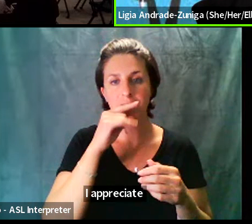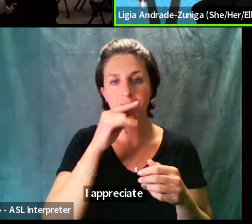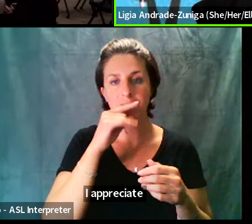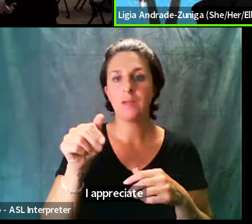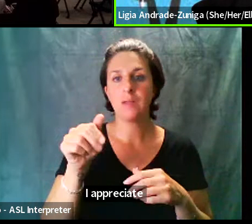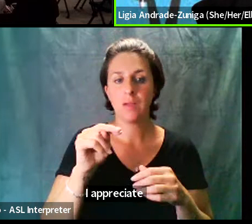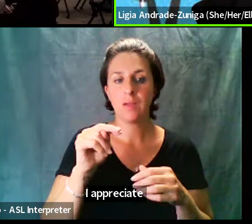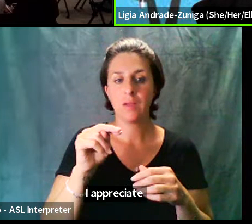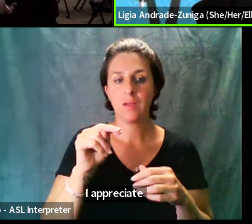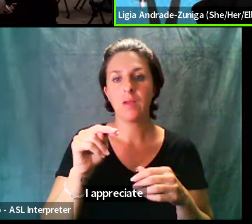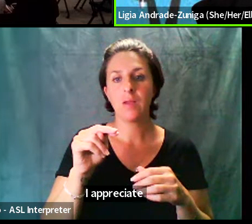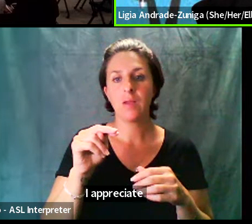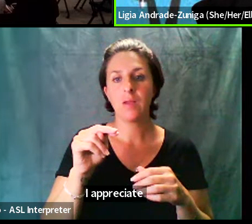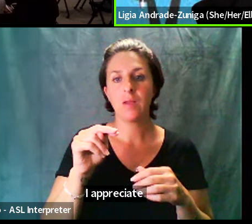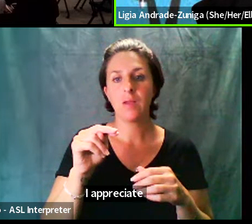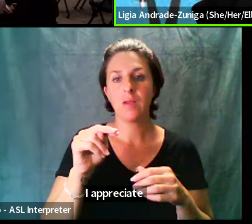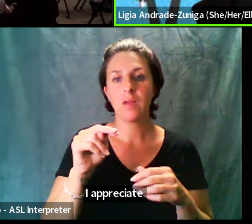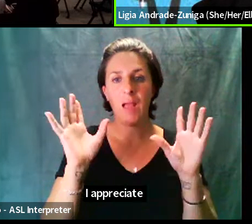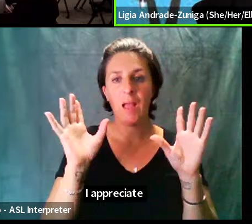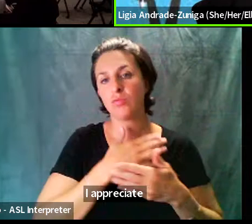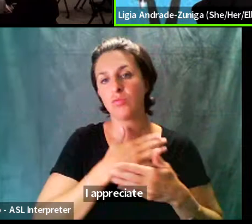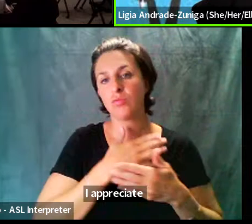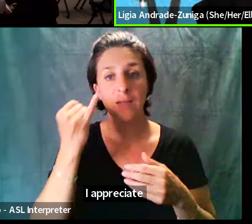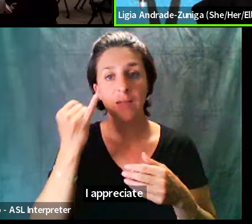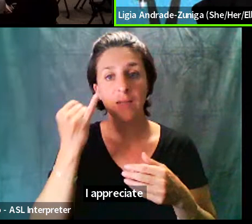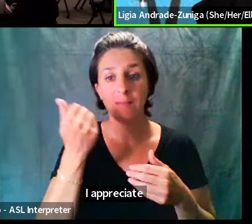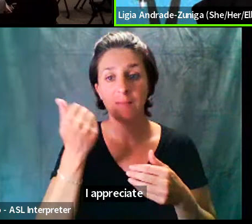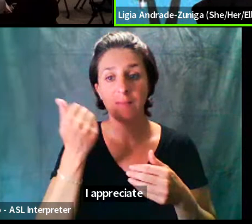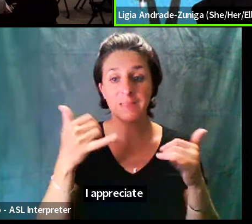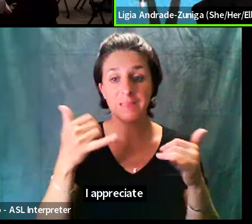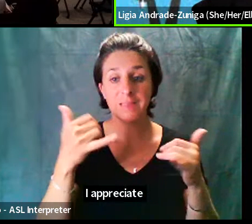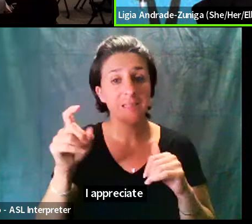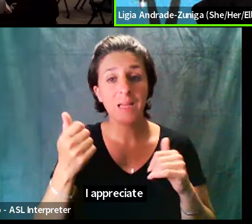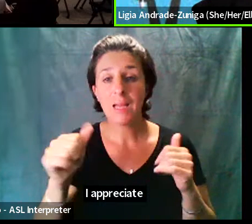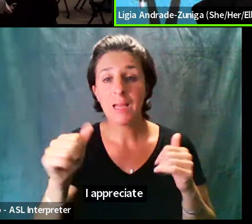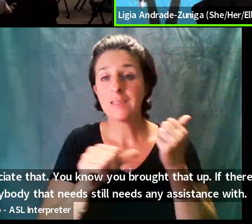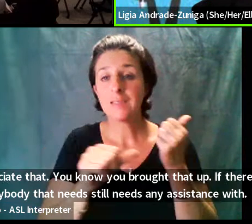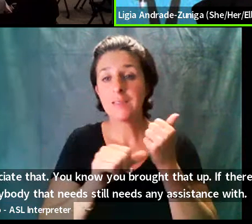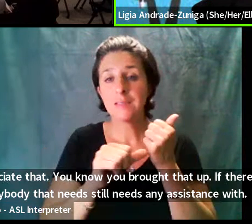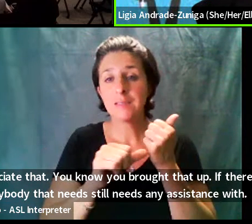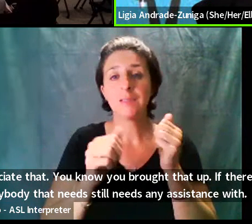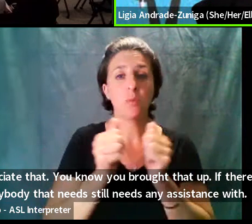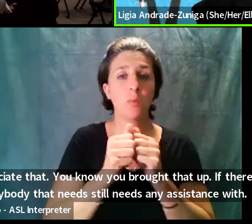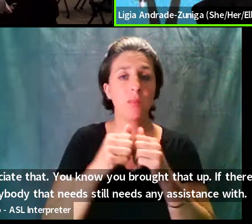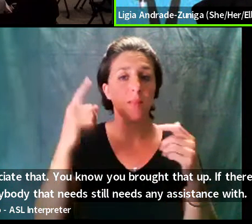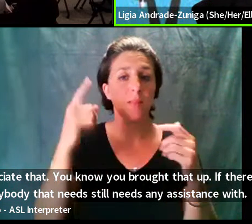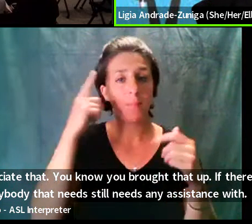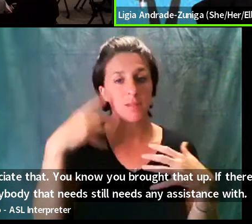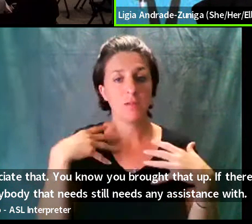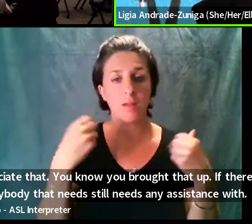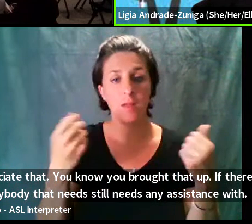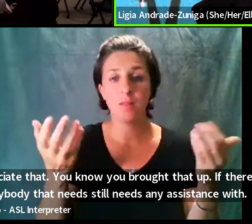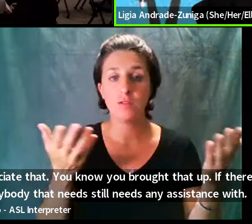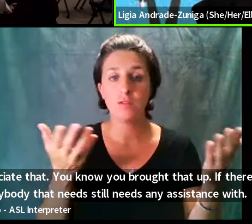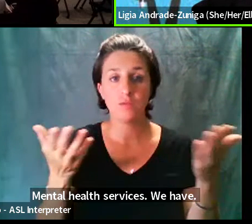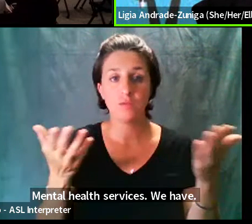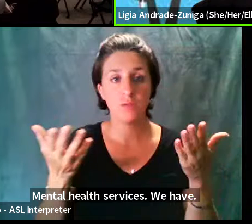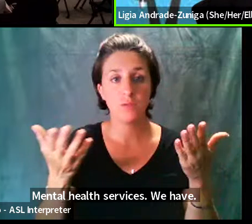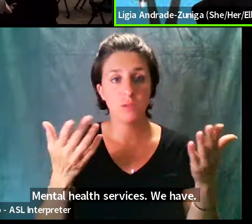If there's anybody that still needs any assistance with mental health services, we have amazing wellness